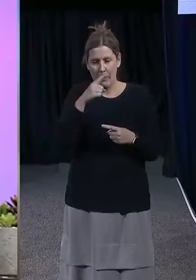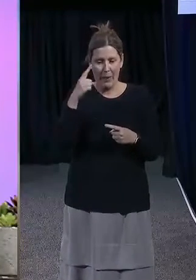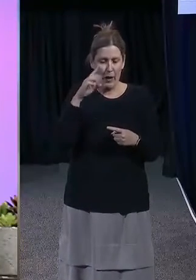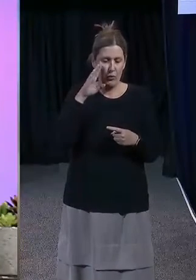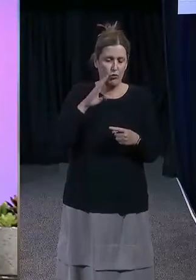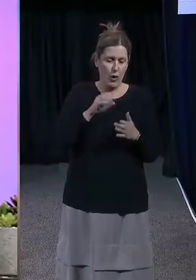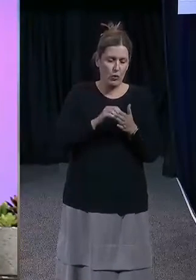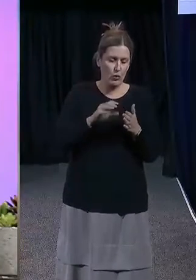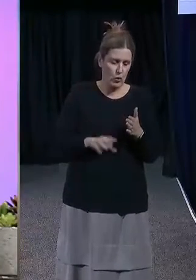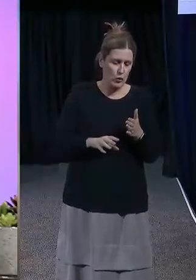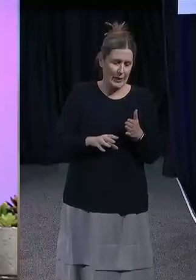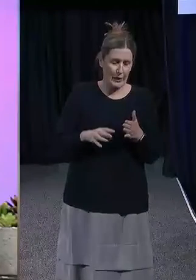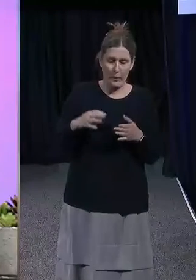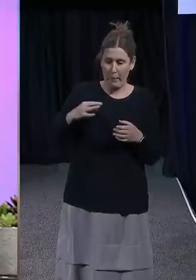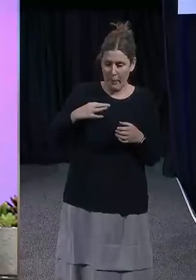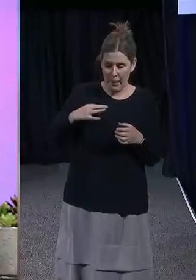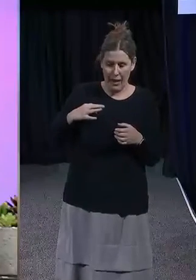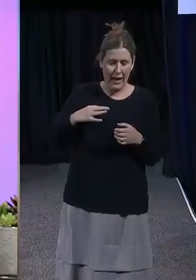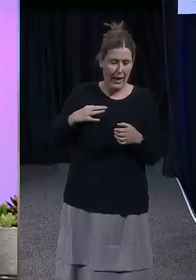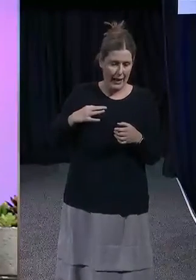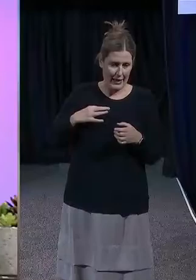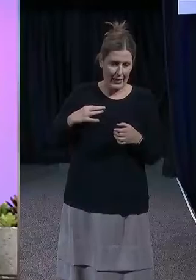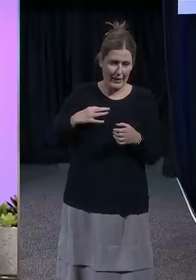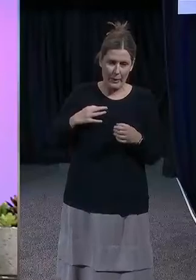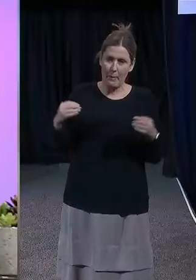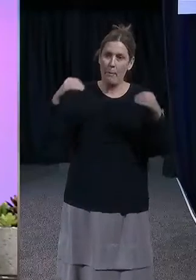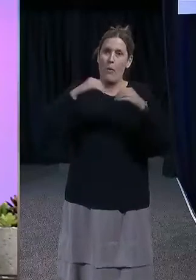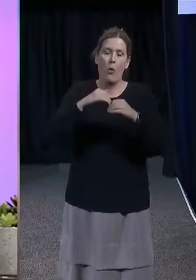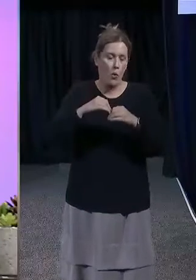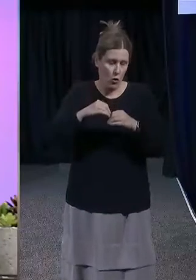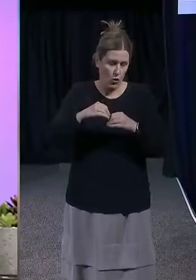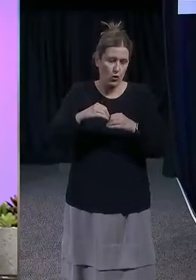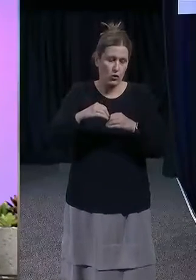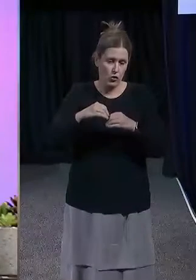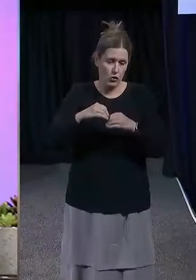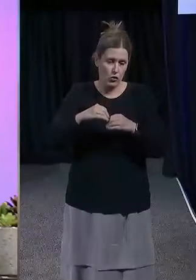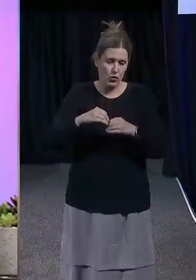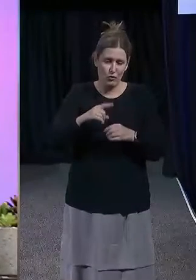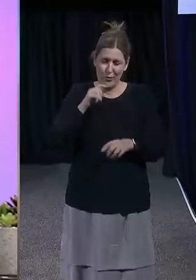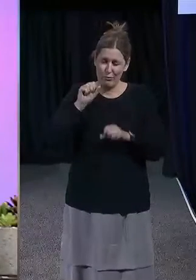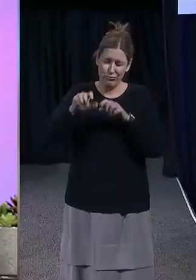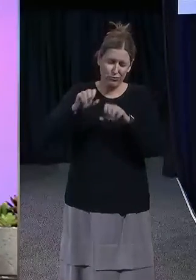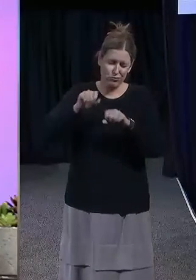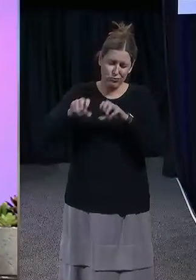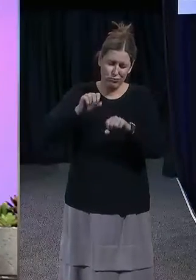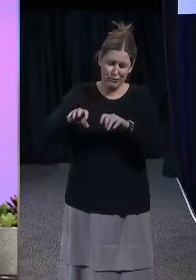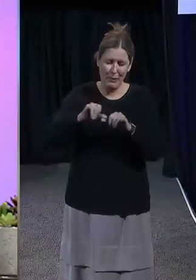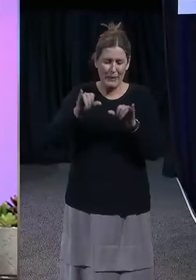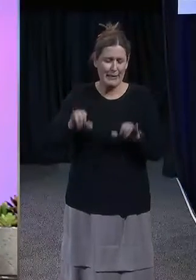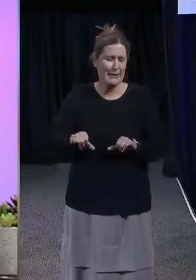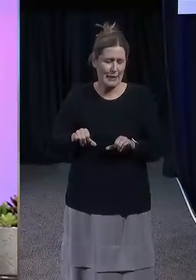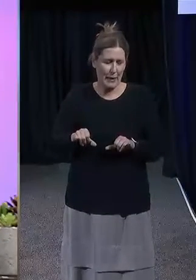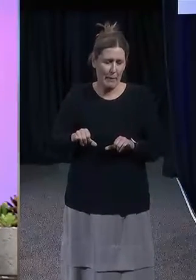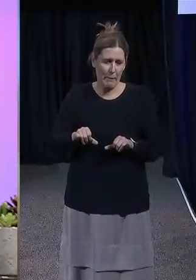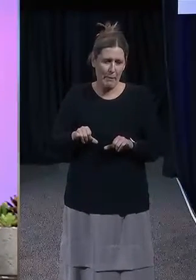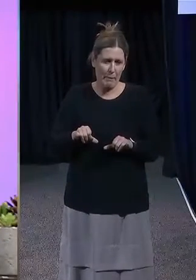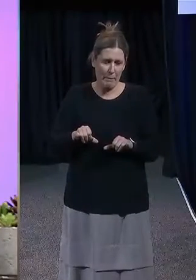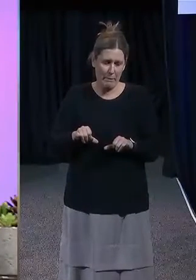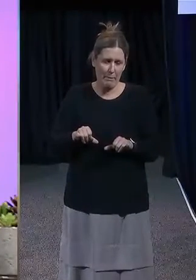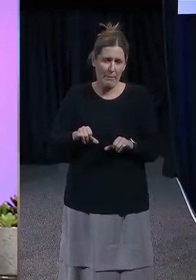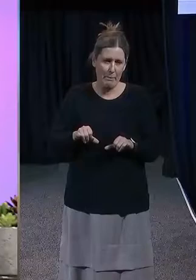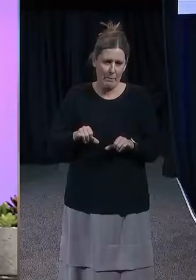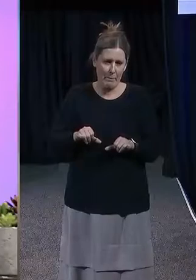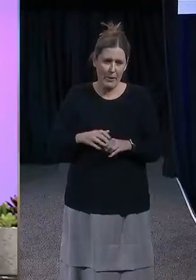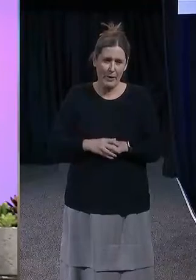brown students to apply at even higher rates. Bombard the system such that